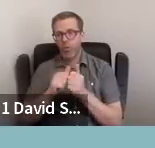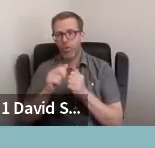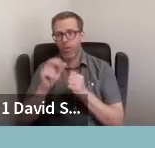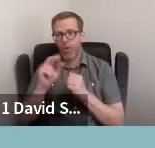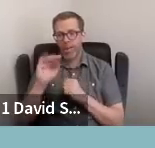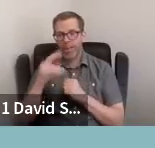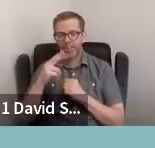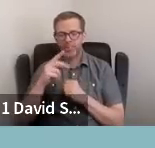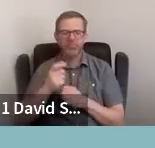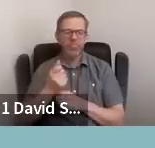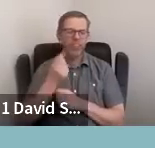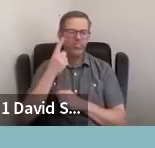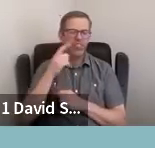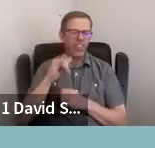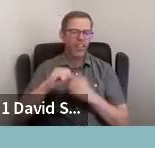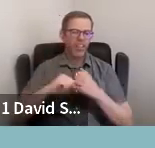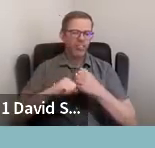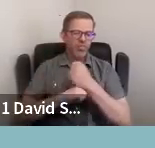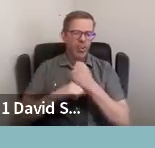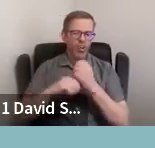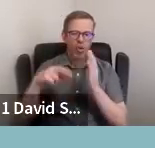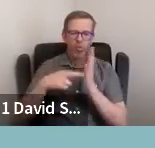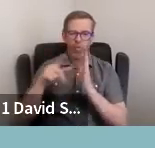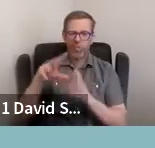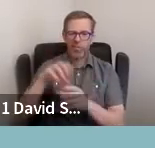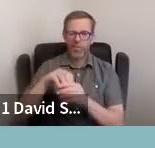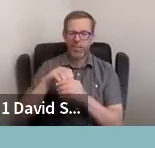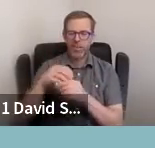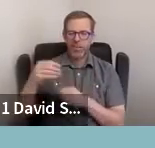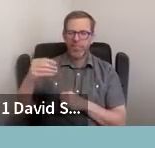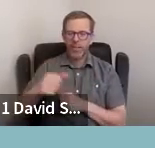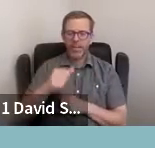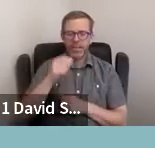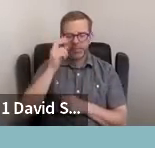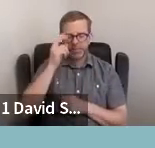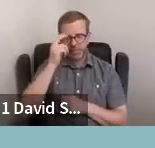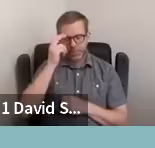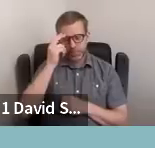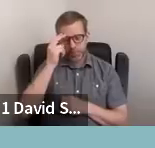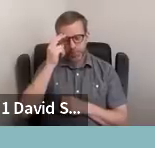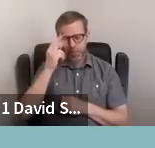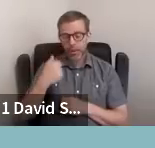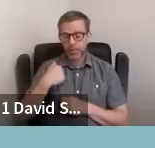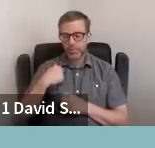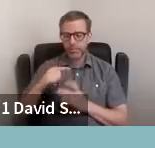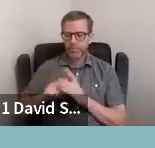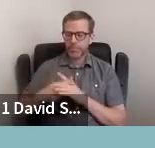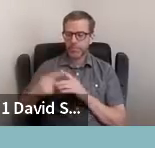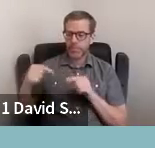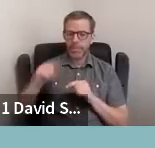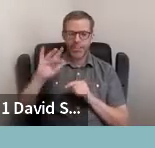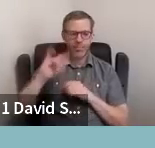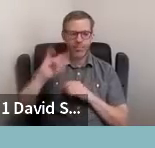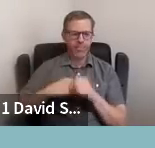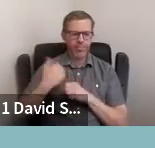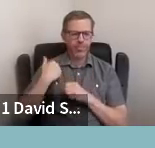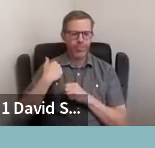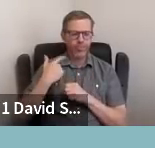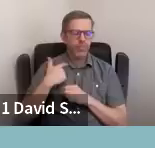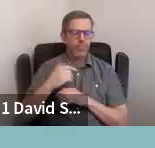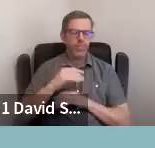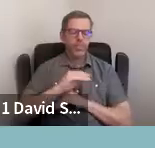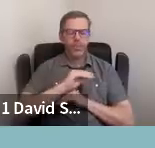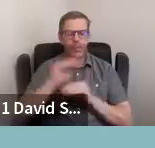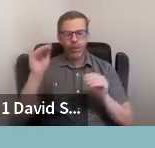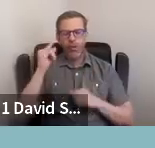to understand its structure and the role that it plays in funding. When I started 25 years ago, I had no idea that